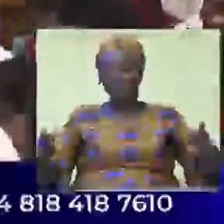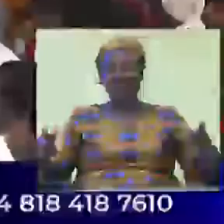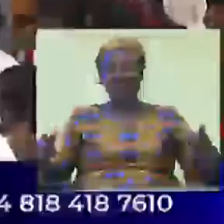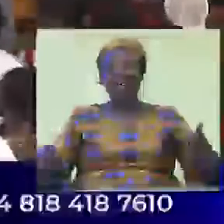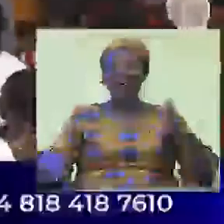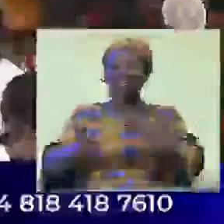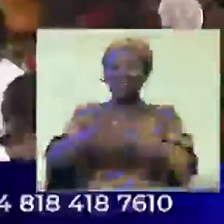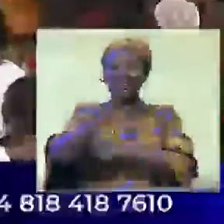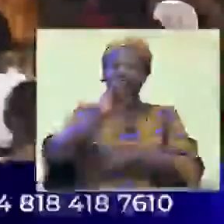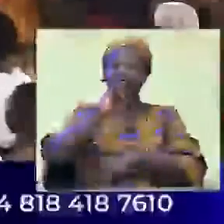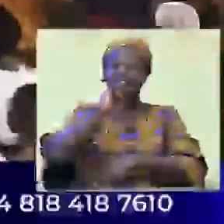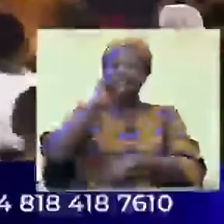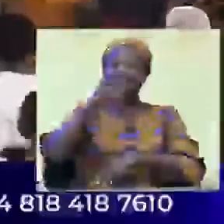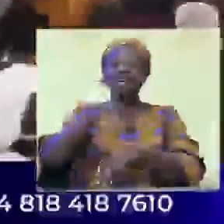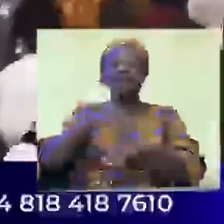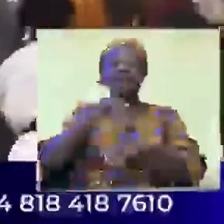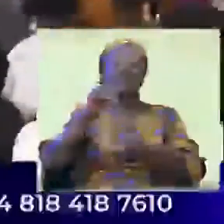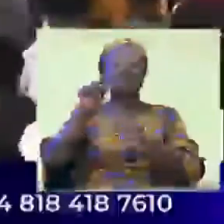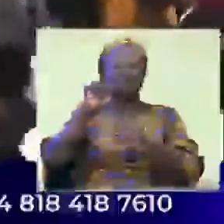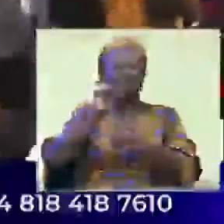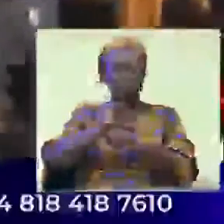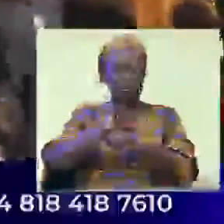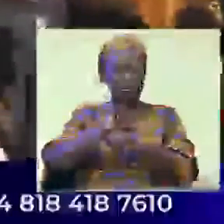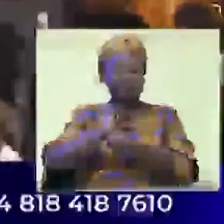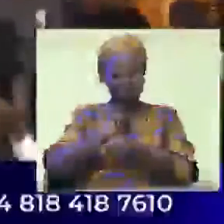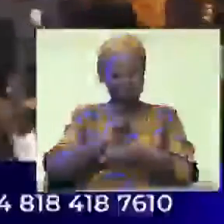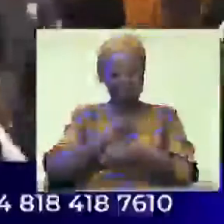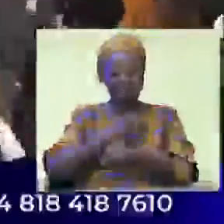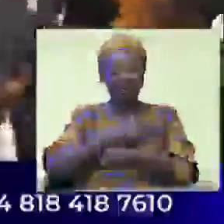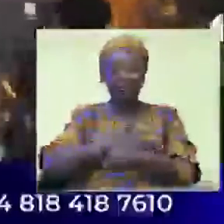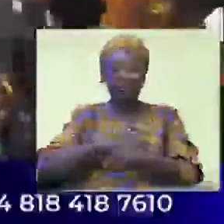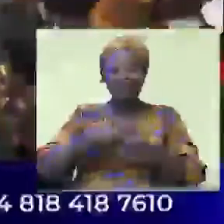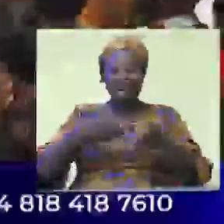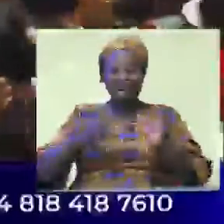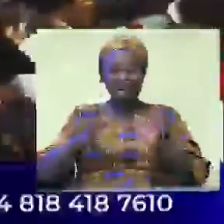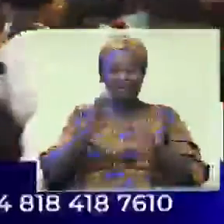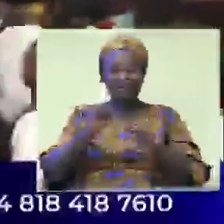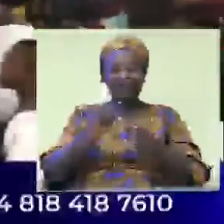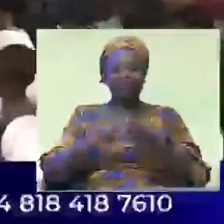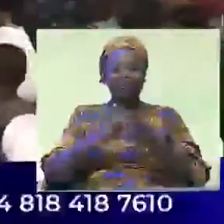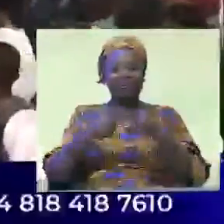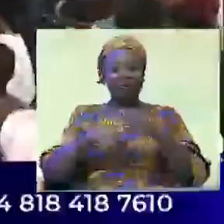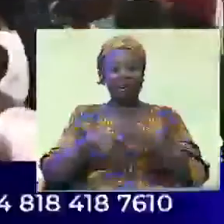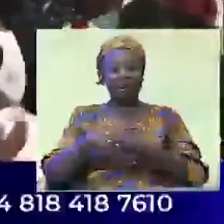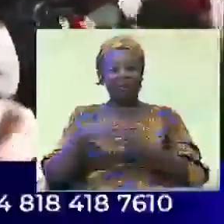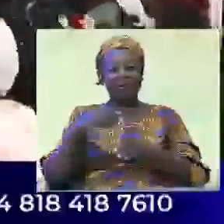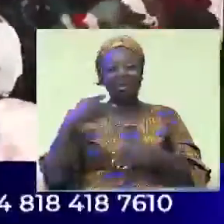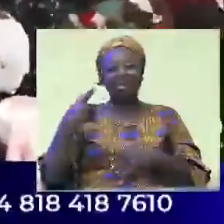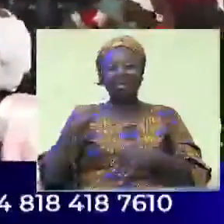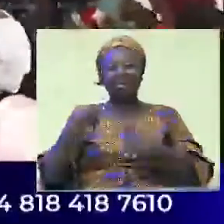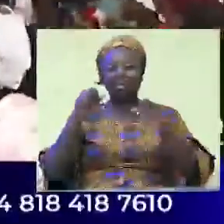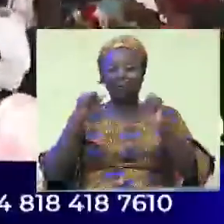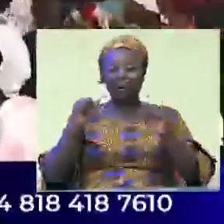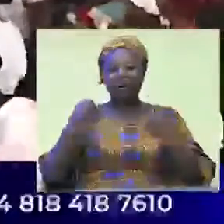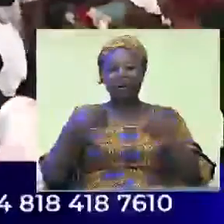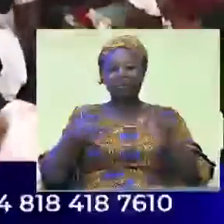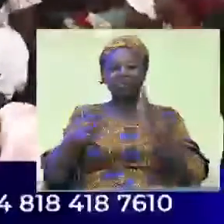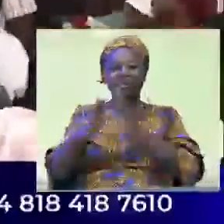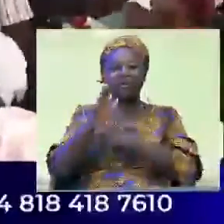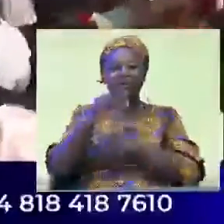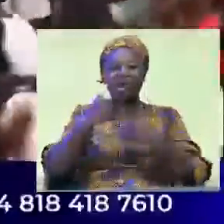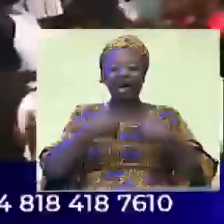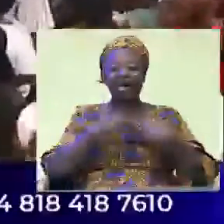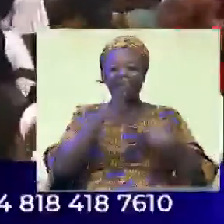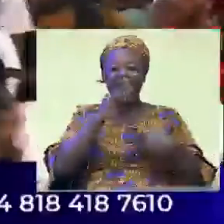great. Outside, keep coming. God is at work. Please clear the way. Anywhere